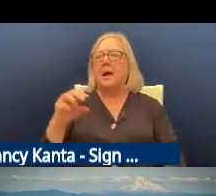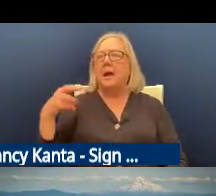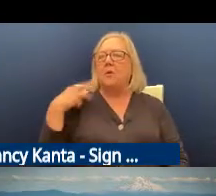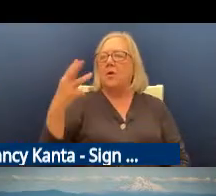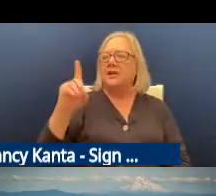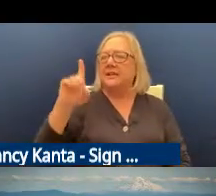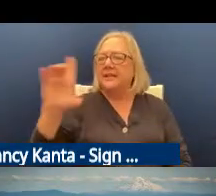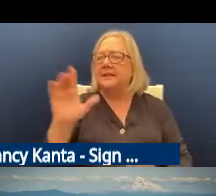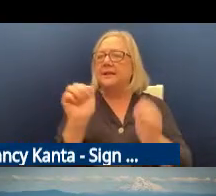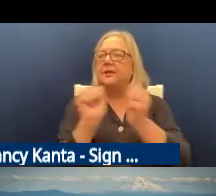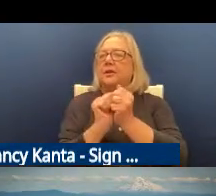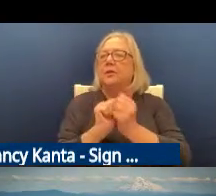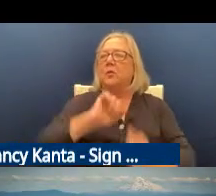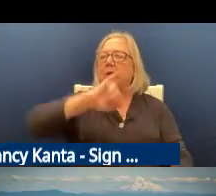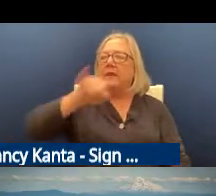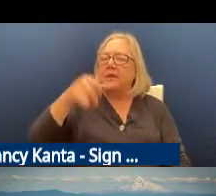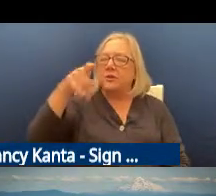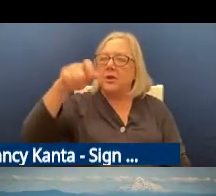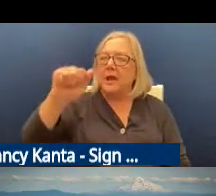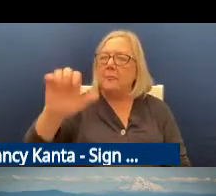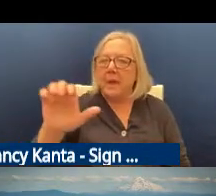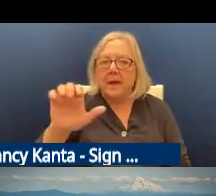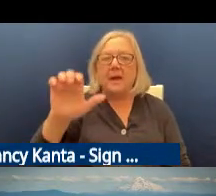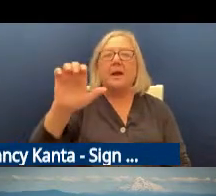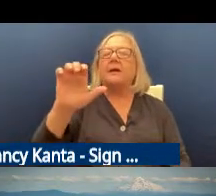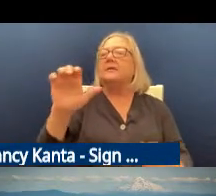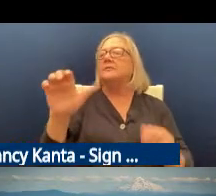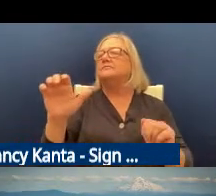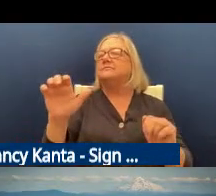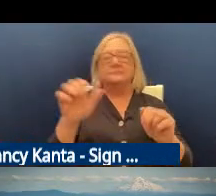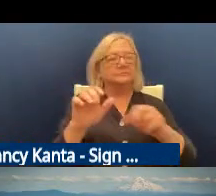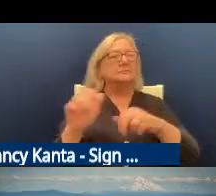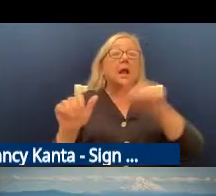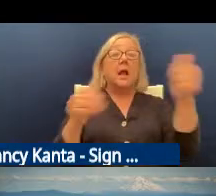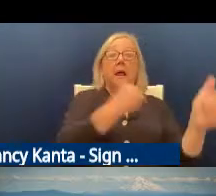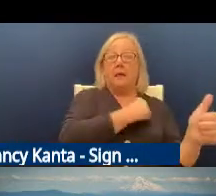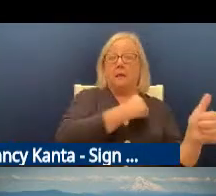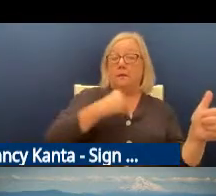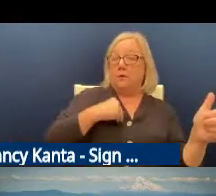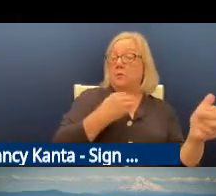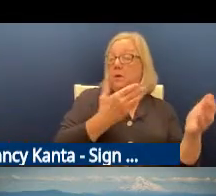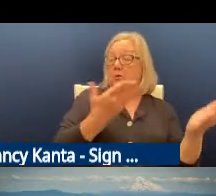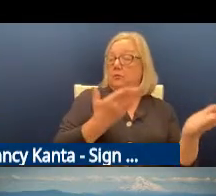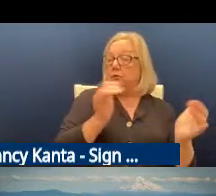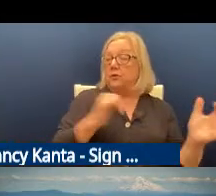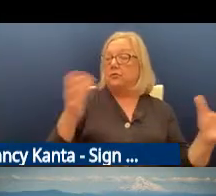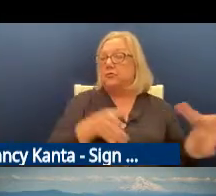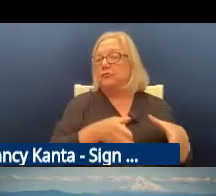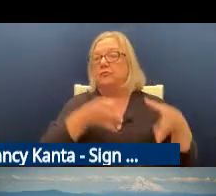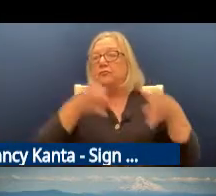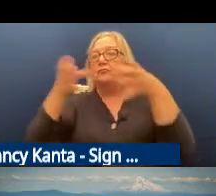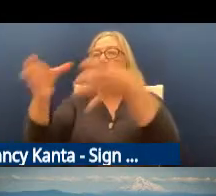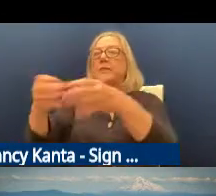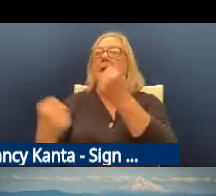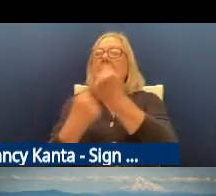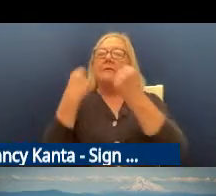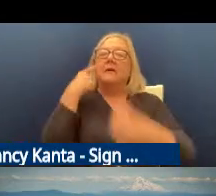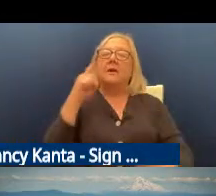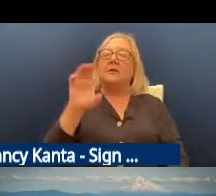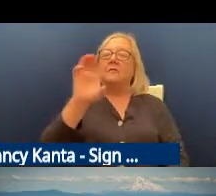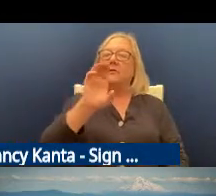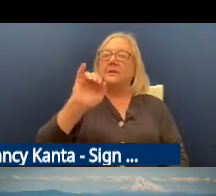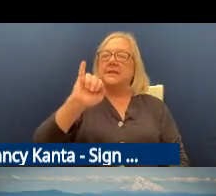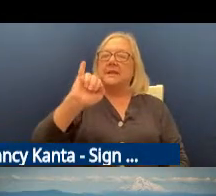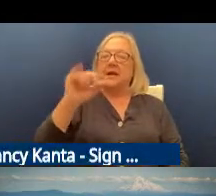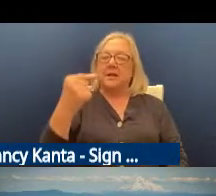and all the members most of the members that are here to advocate for our CIG programs and all